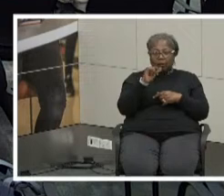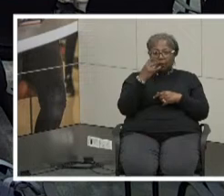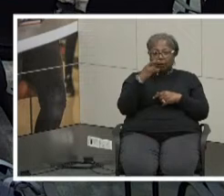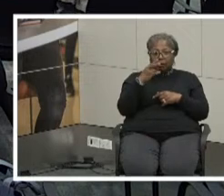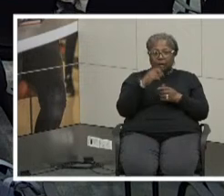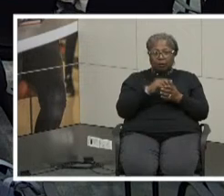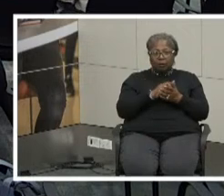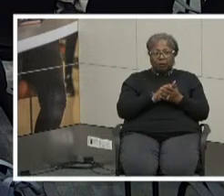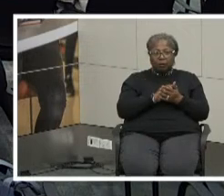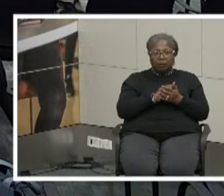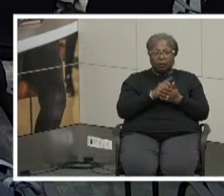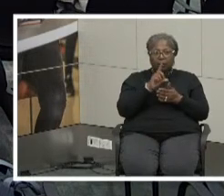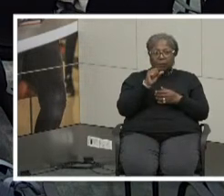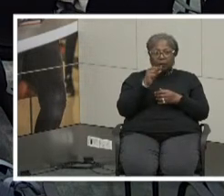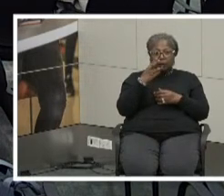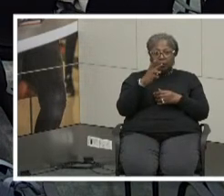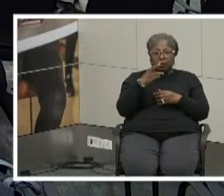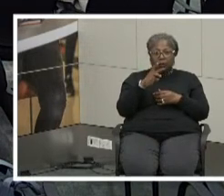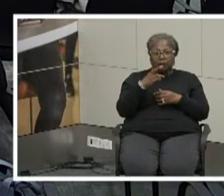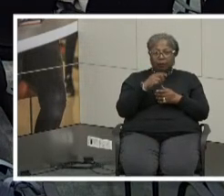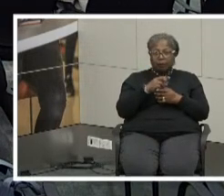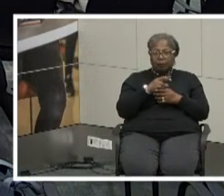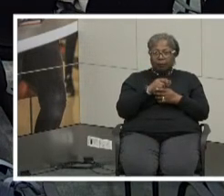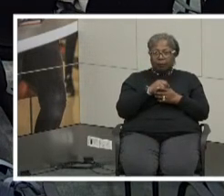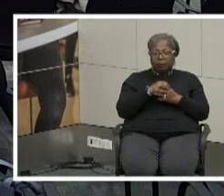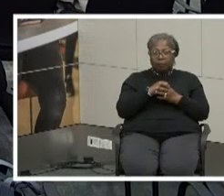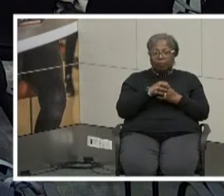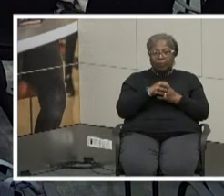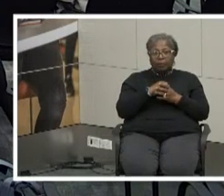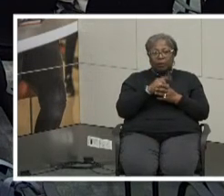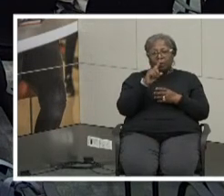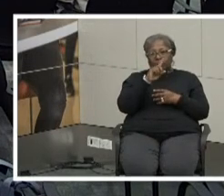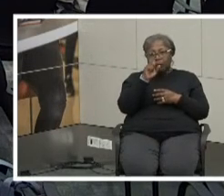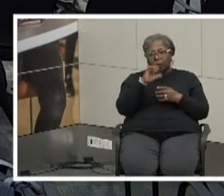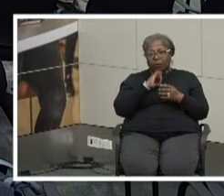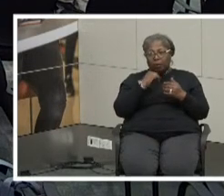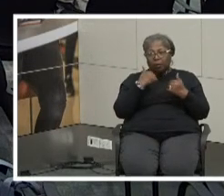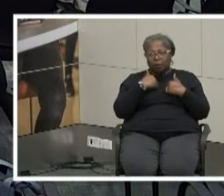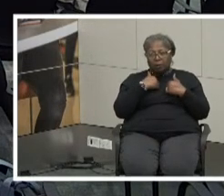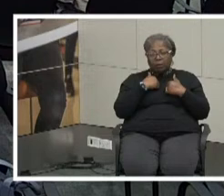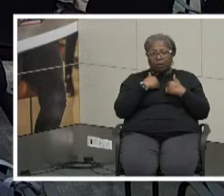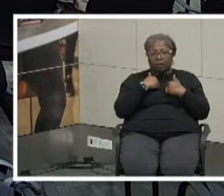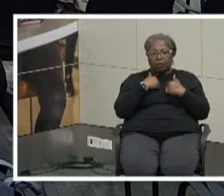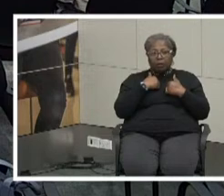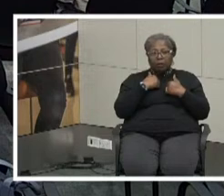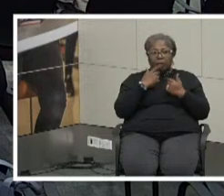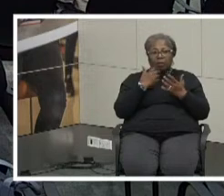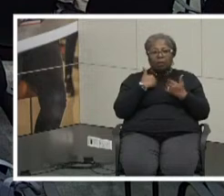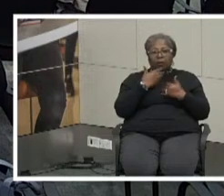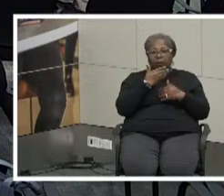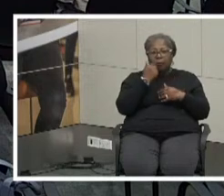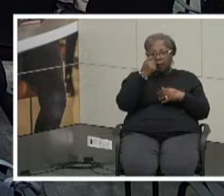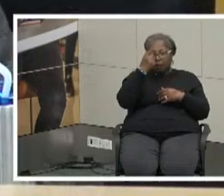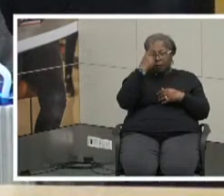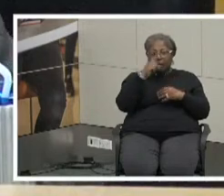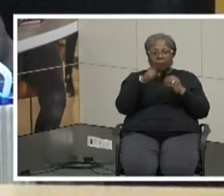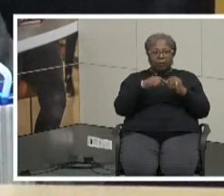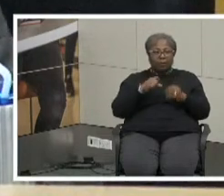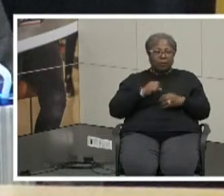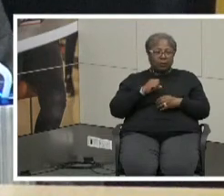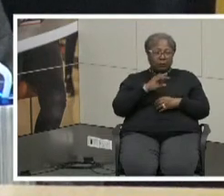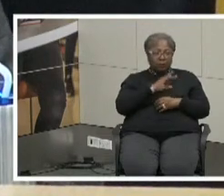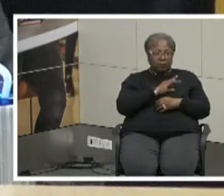at 2016 okay and then the question I have I think um I want to have a better understanding as far as the